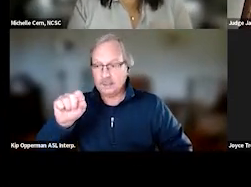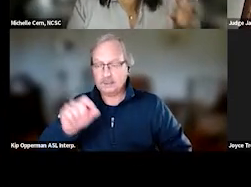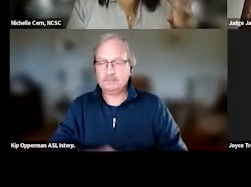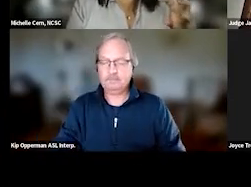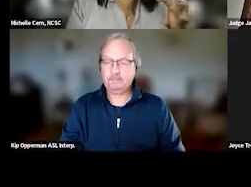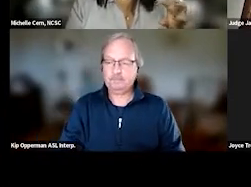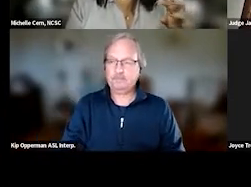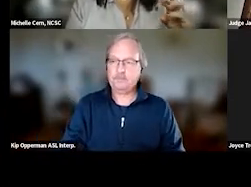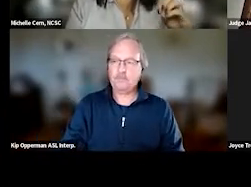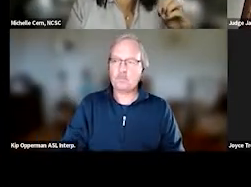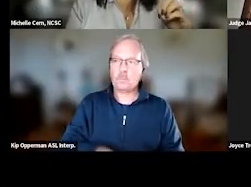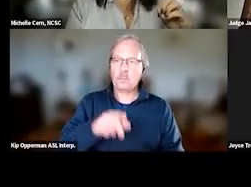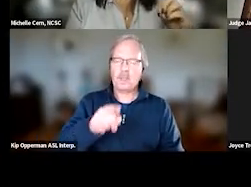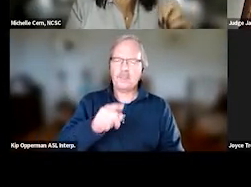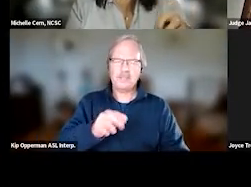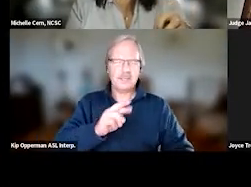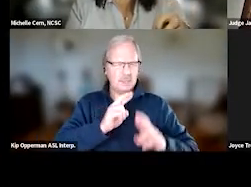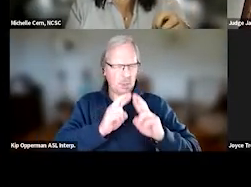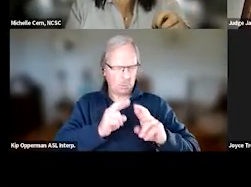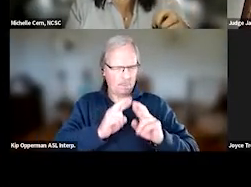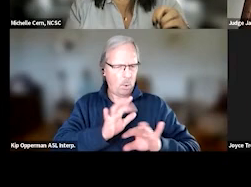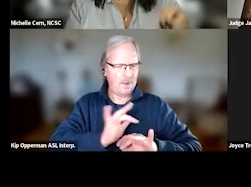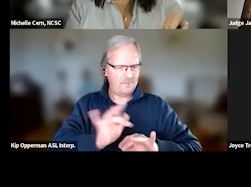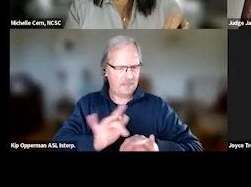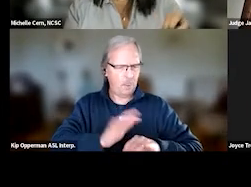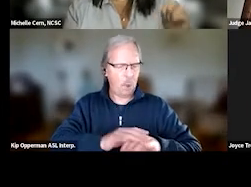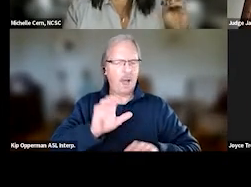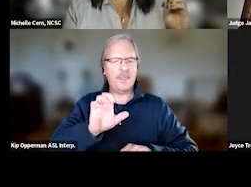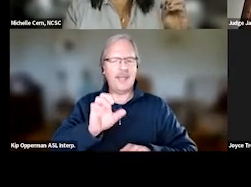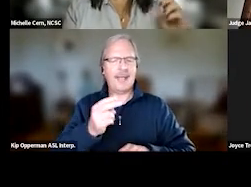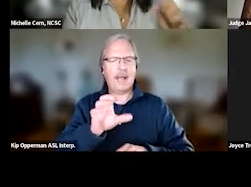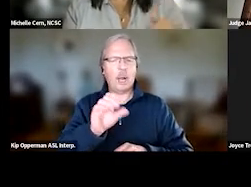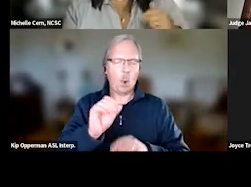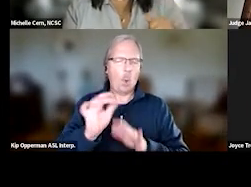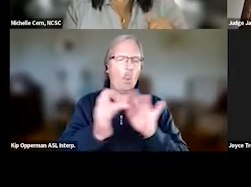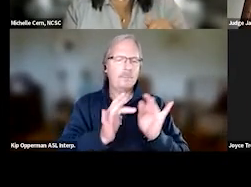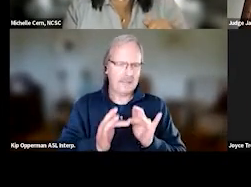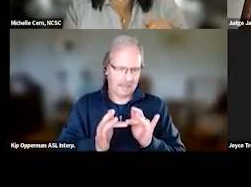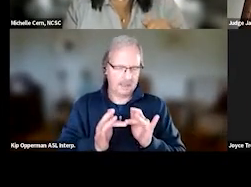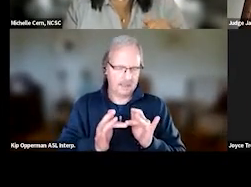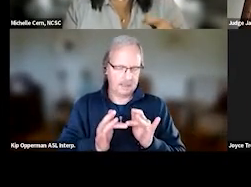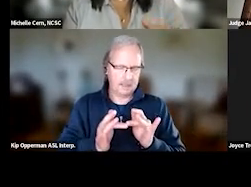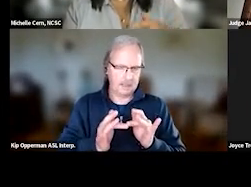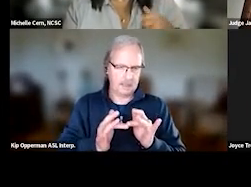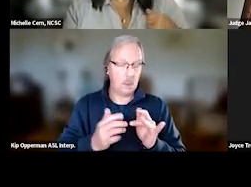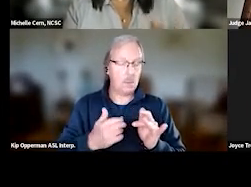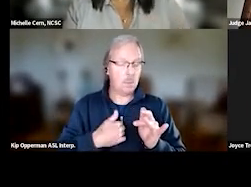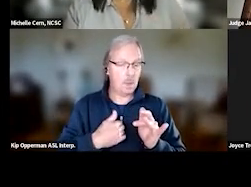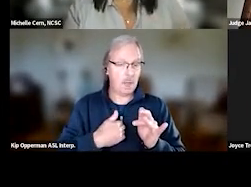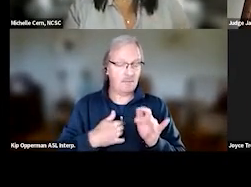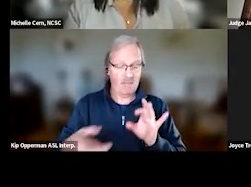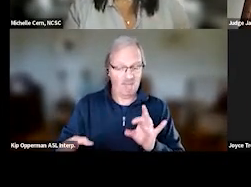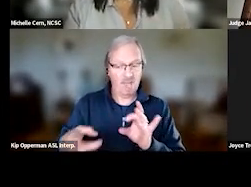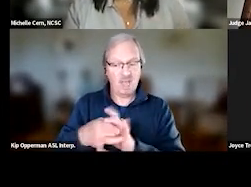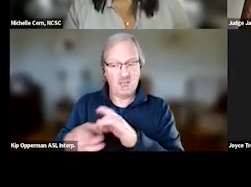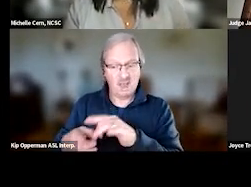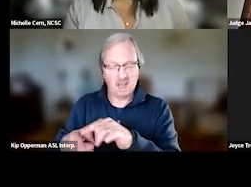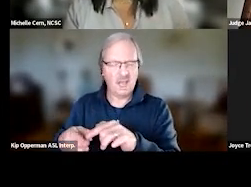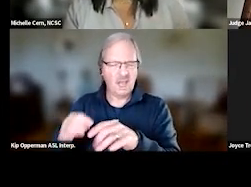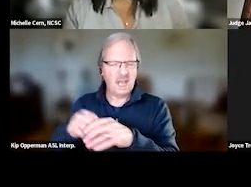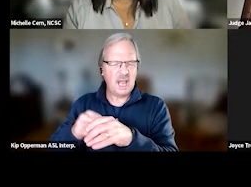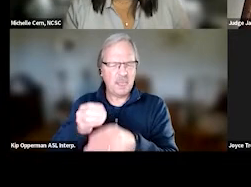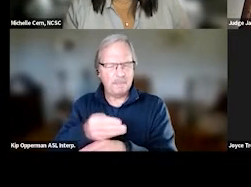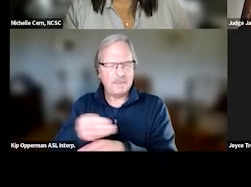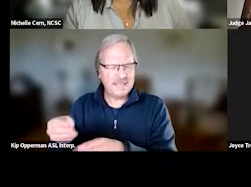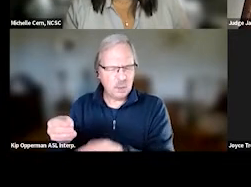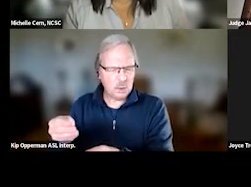And this is a report that is available on the ECHO website, which we'll have linked to it, I believe, in the materials. We can